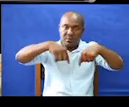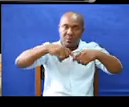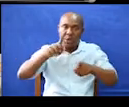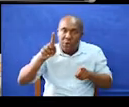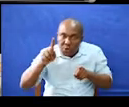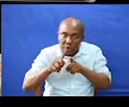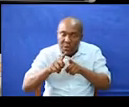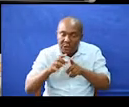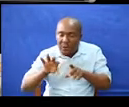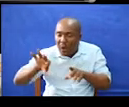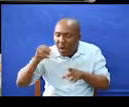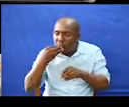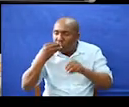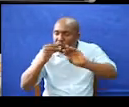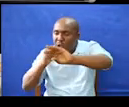the short